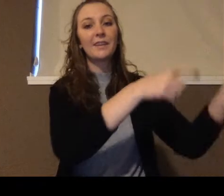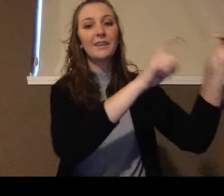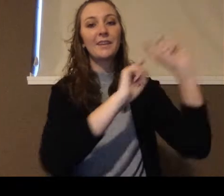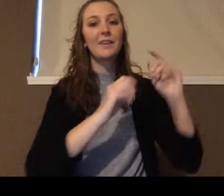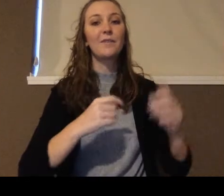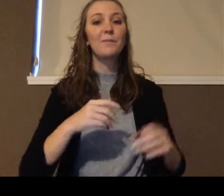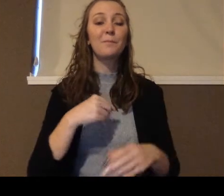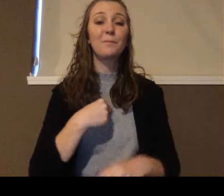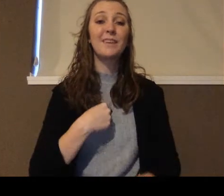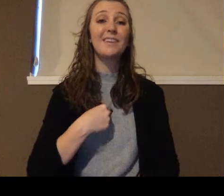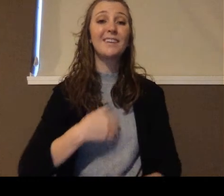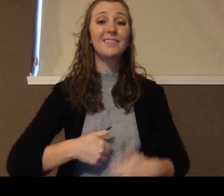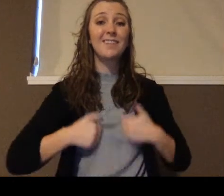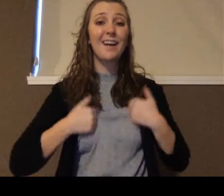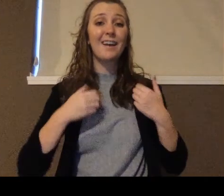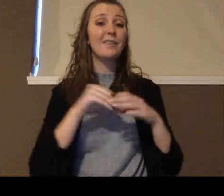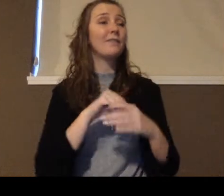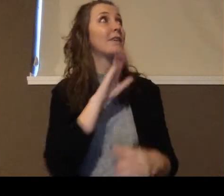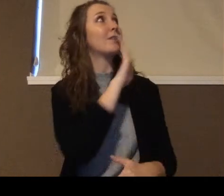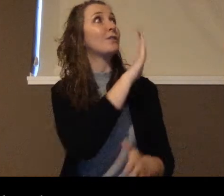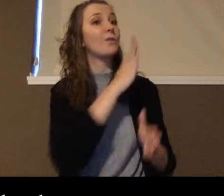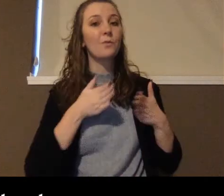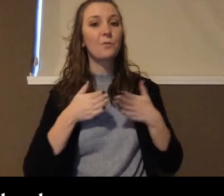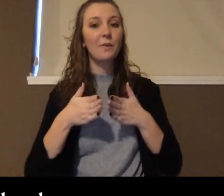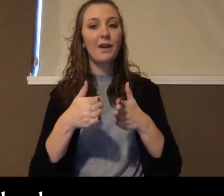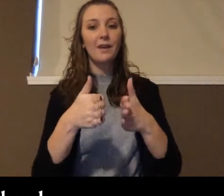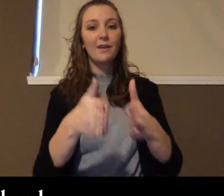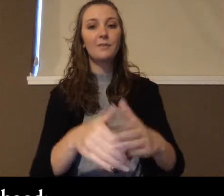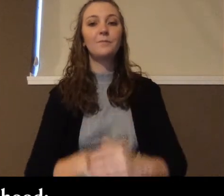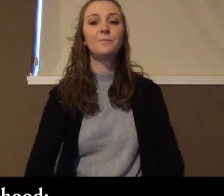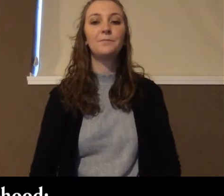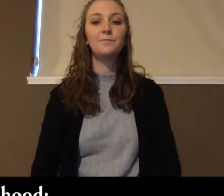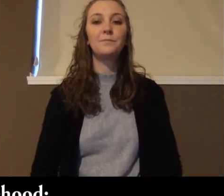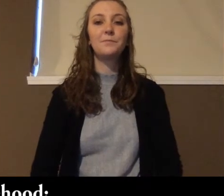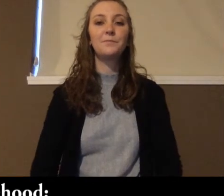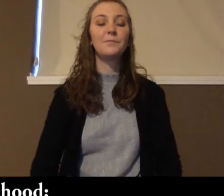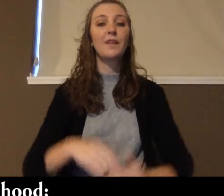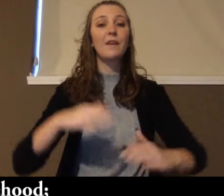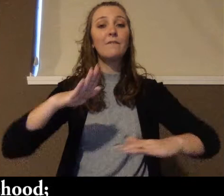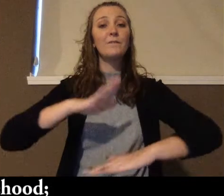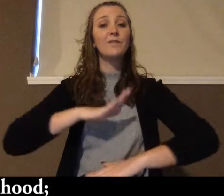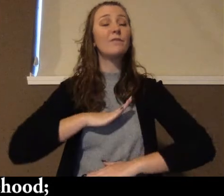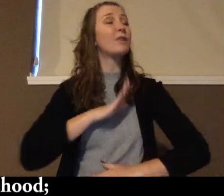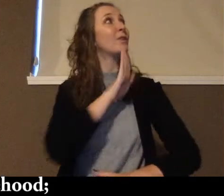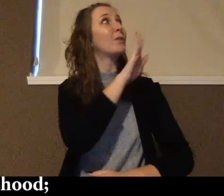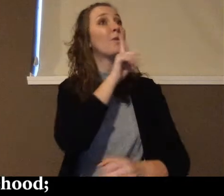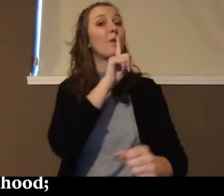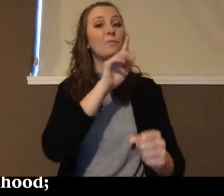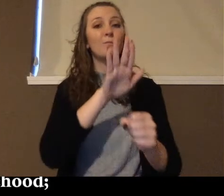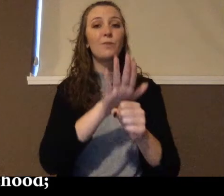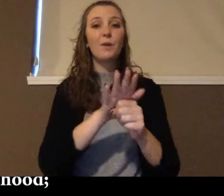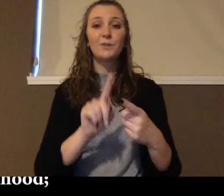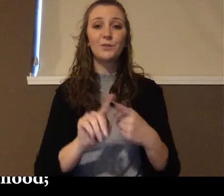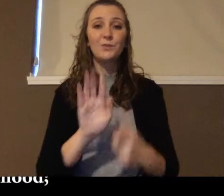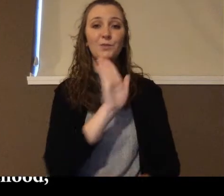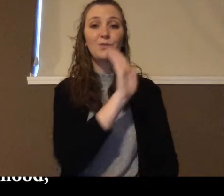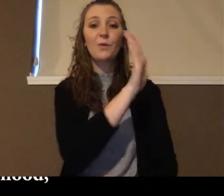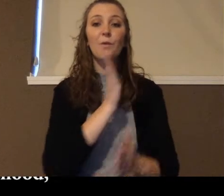Turn my eyes from beholding falsehood. Give me life in